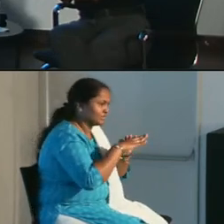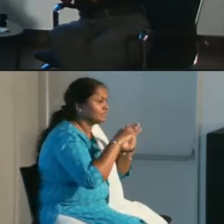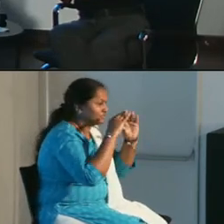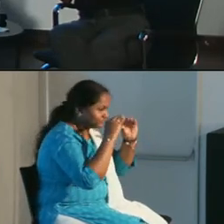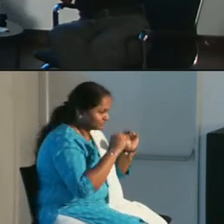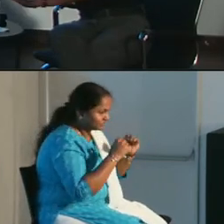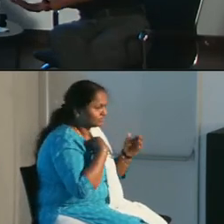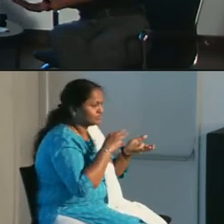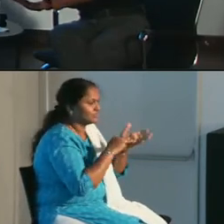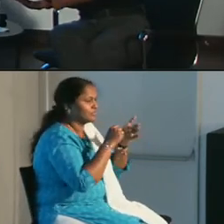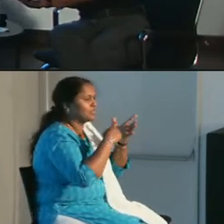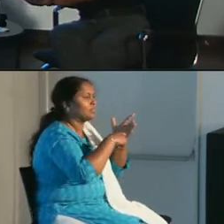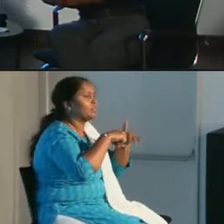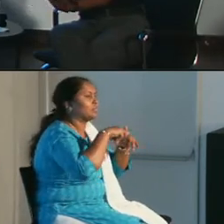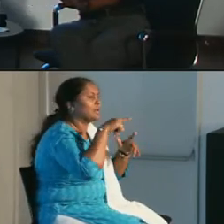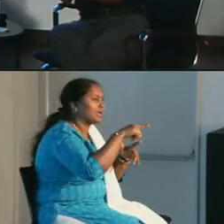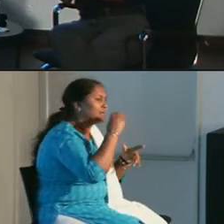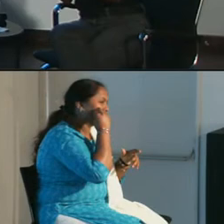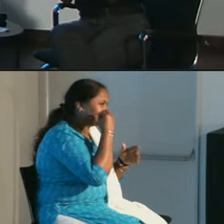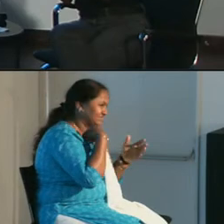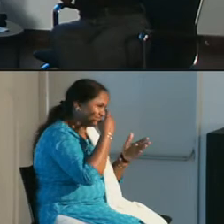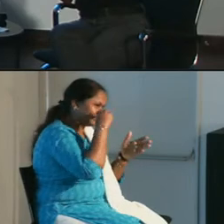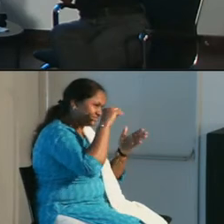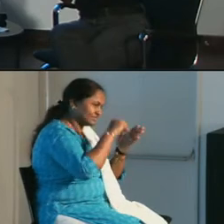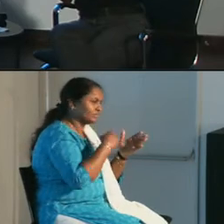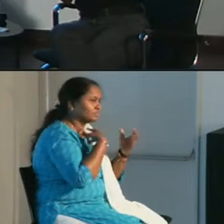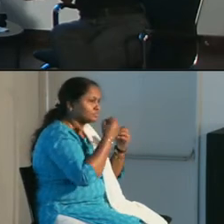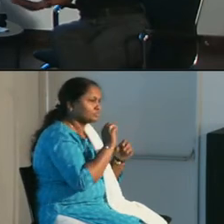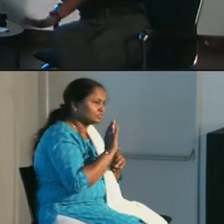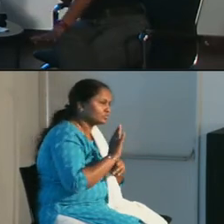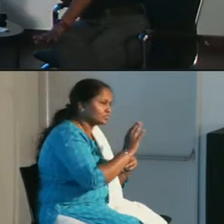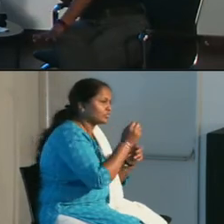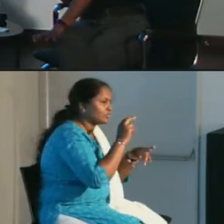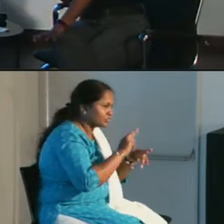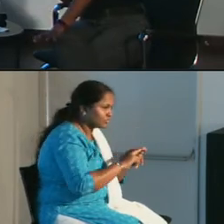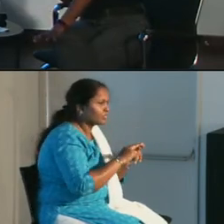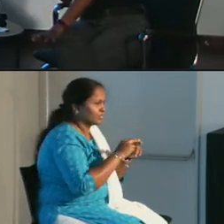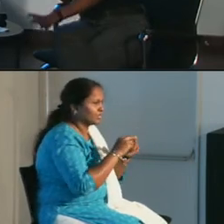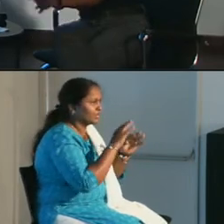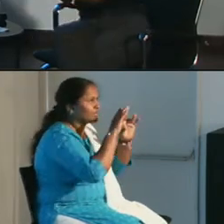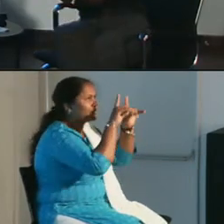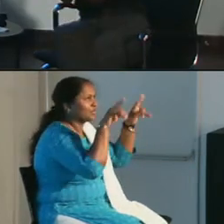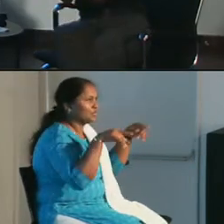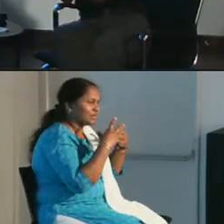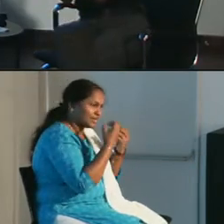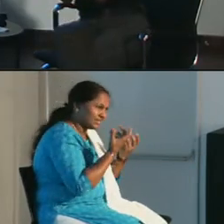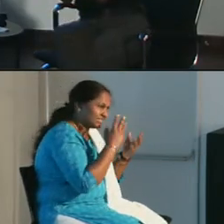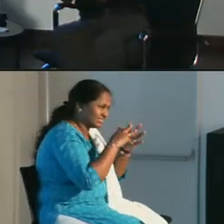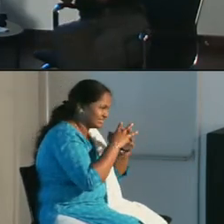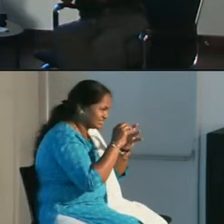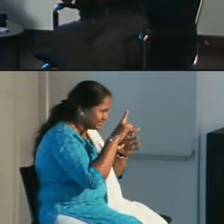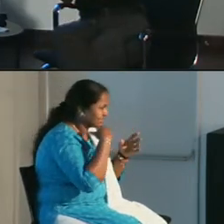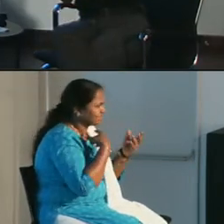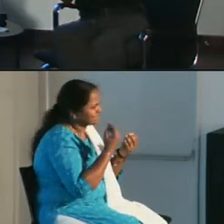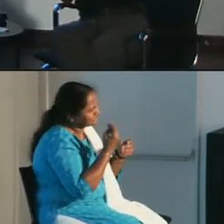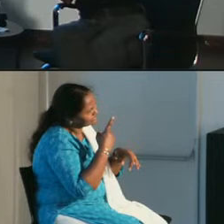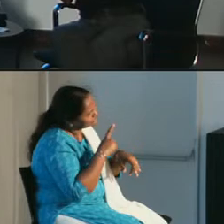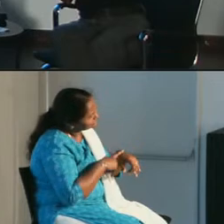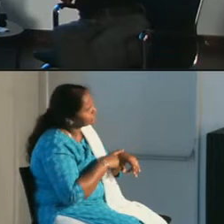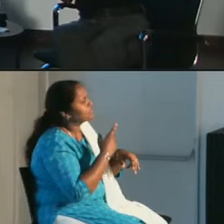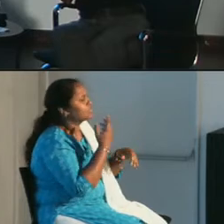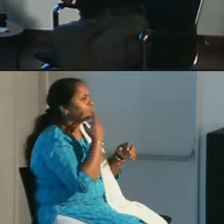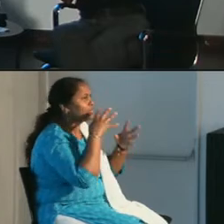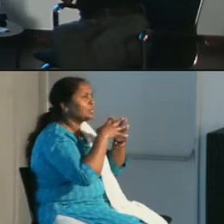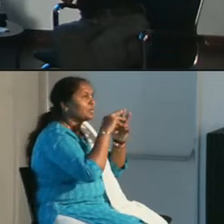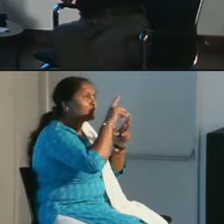my mark on that wall. I didn't even want to show off what I could do on a wall. Sometimes just knowing that the